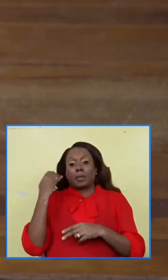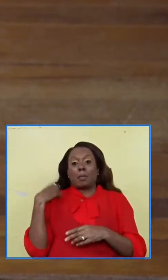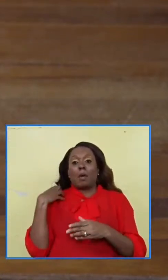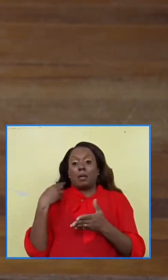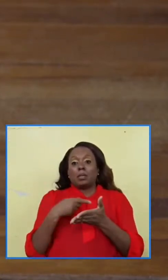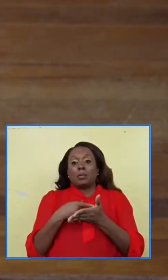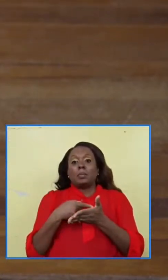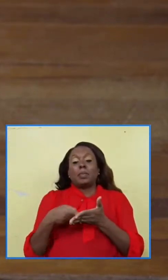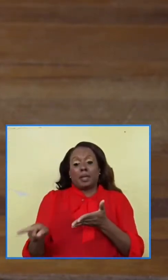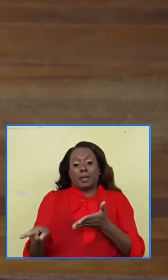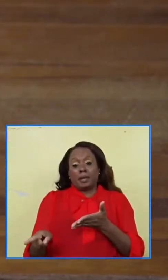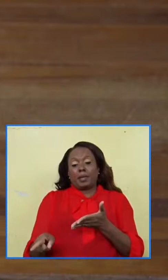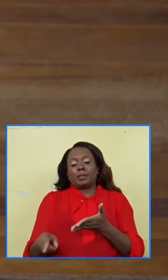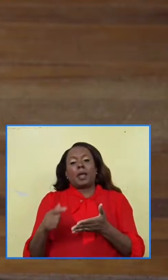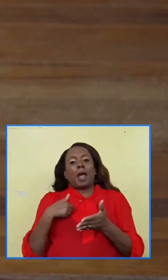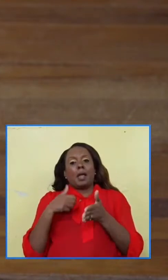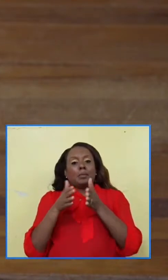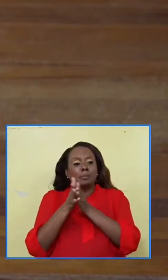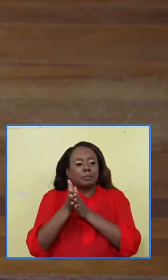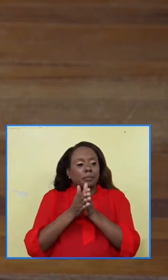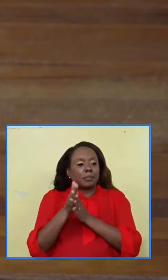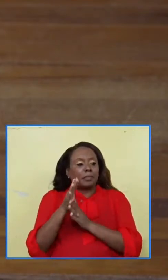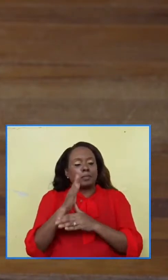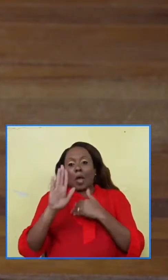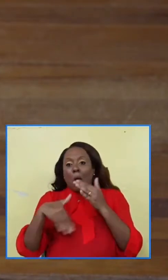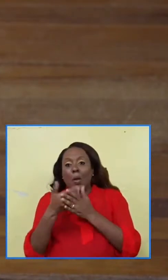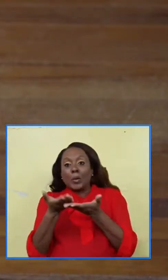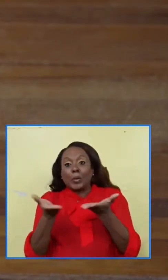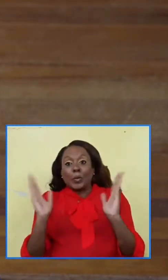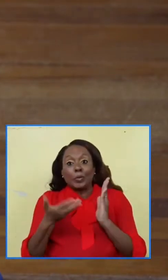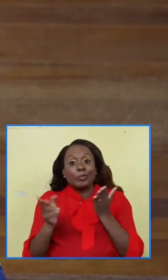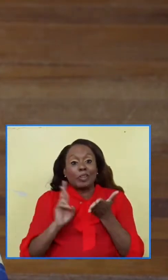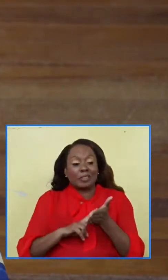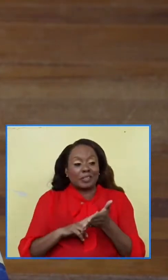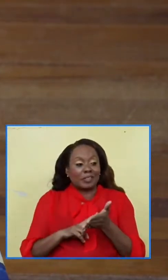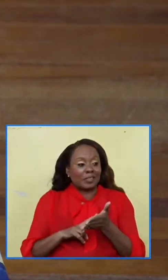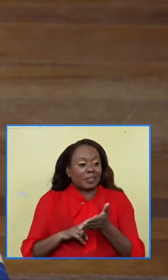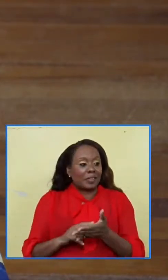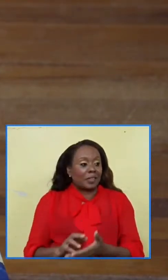so. So I look forward for you registering.